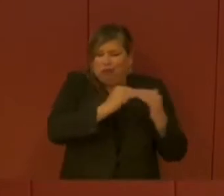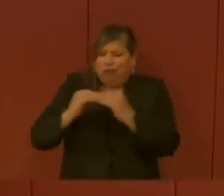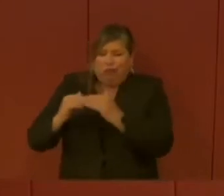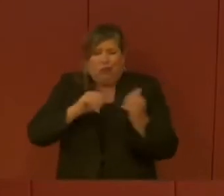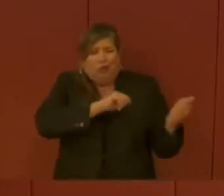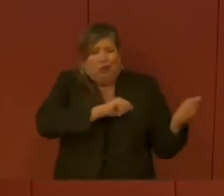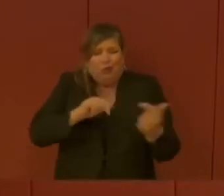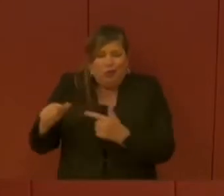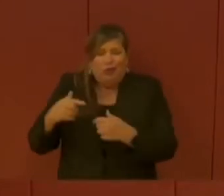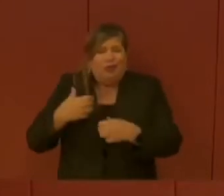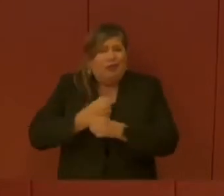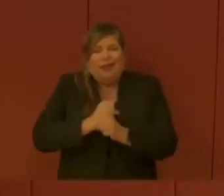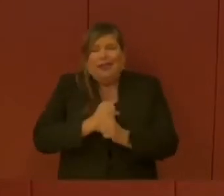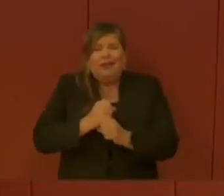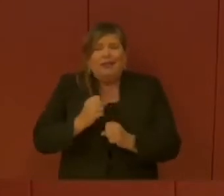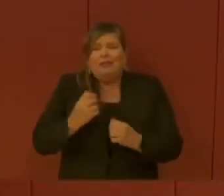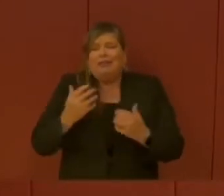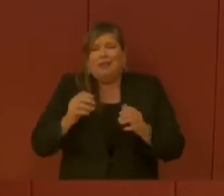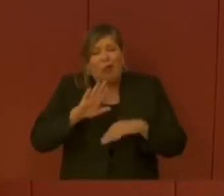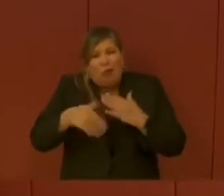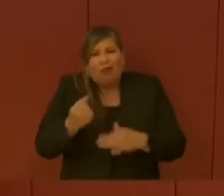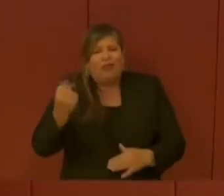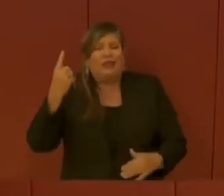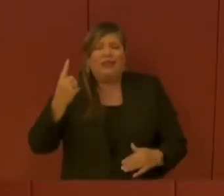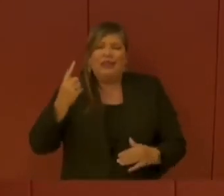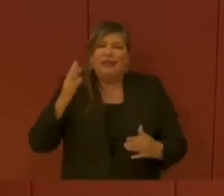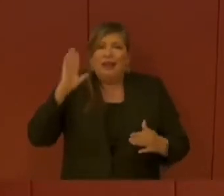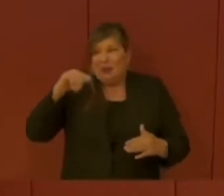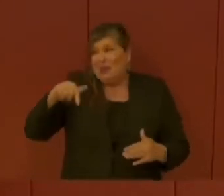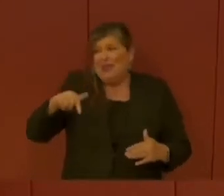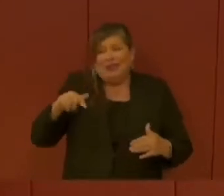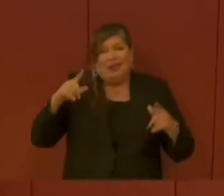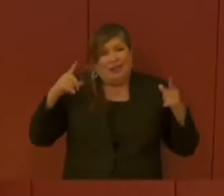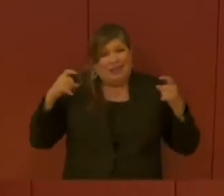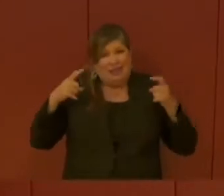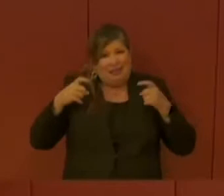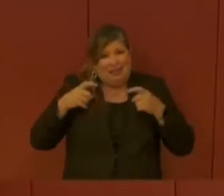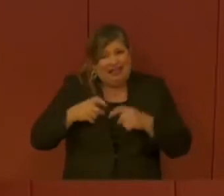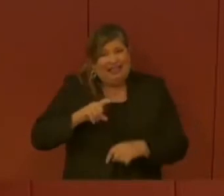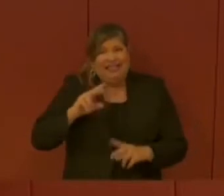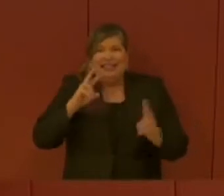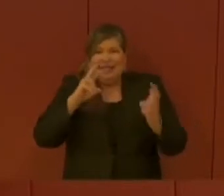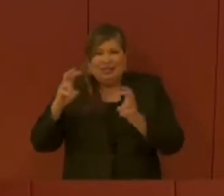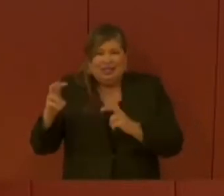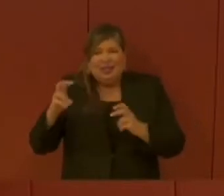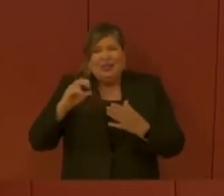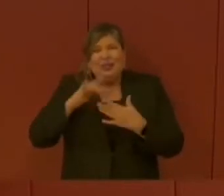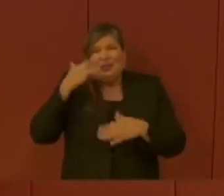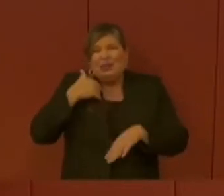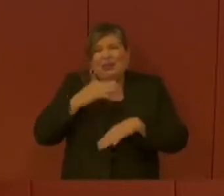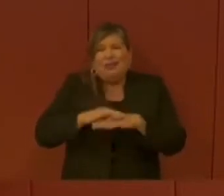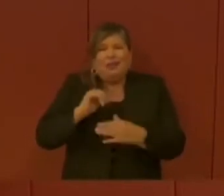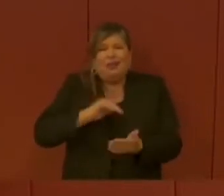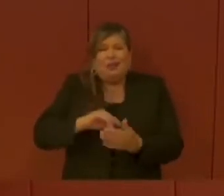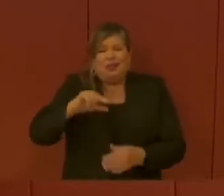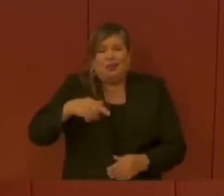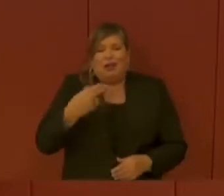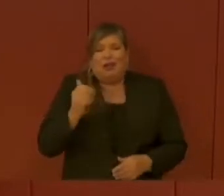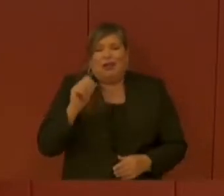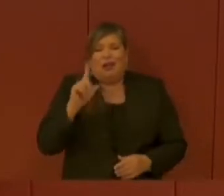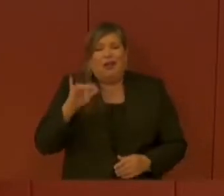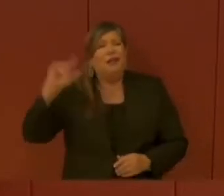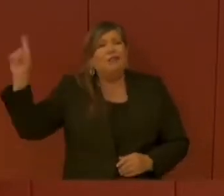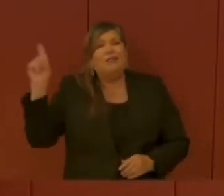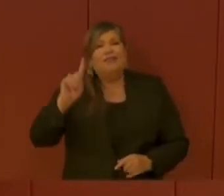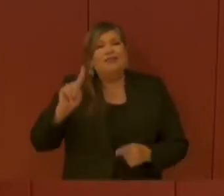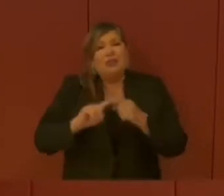deeply complex. That's why we brought our doctor, Dr. Galley, today to talk through some of the details. But